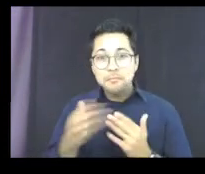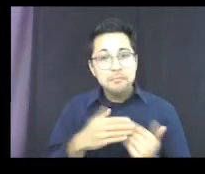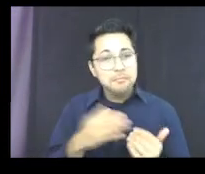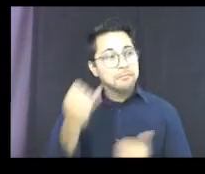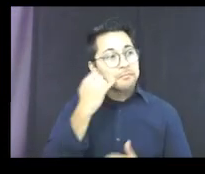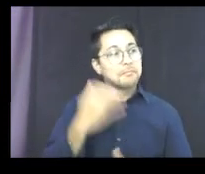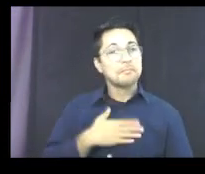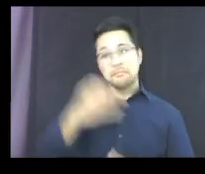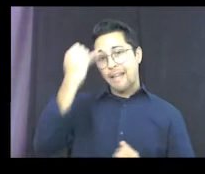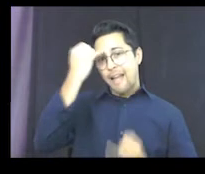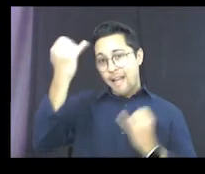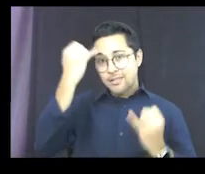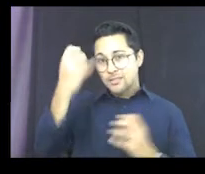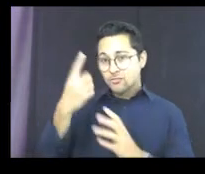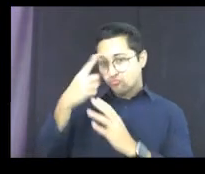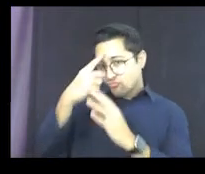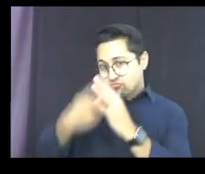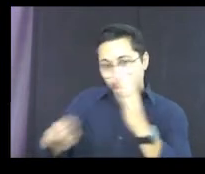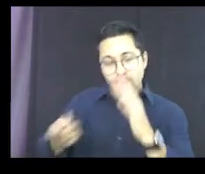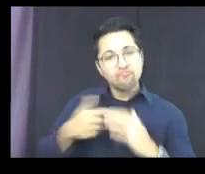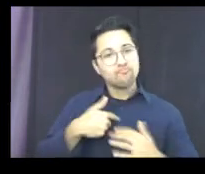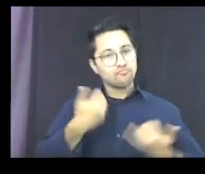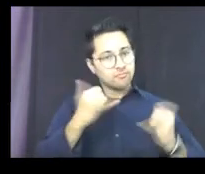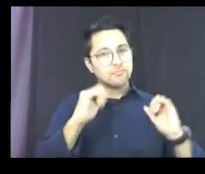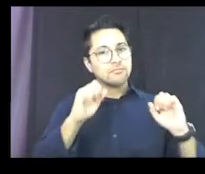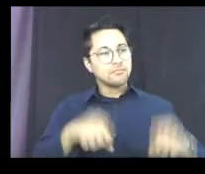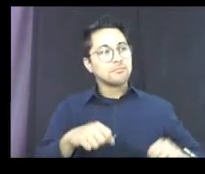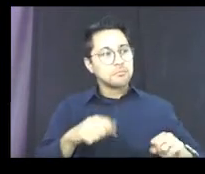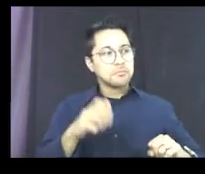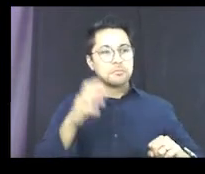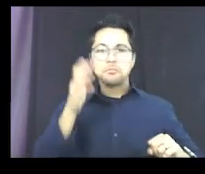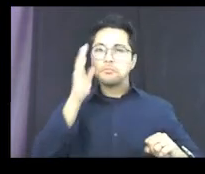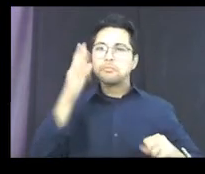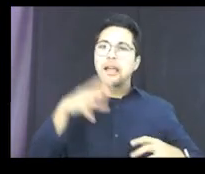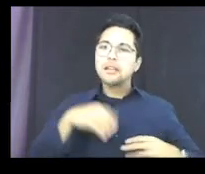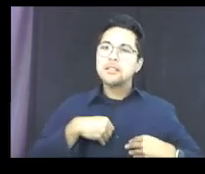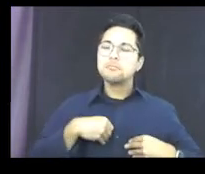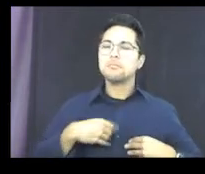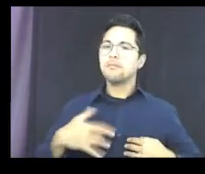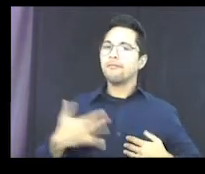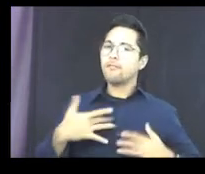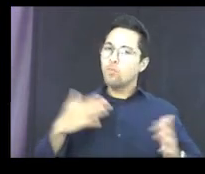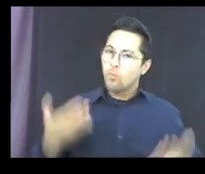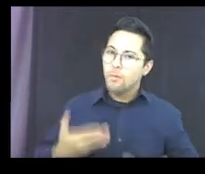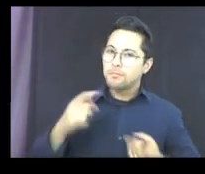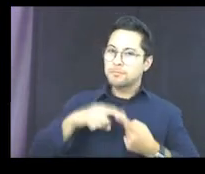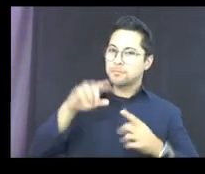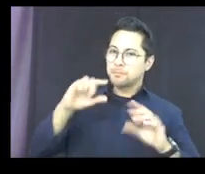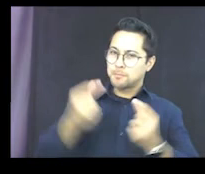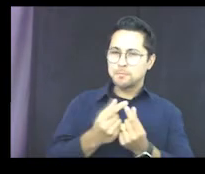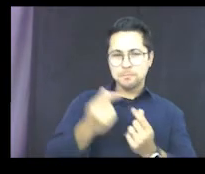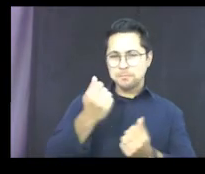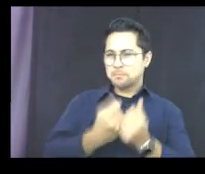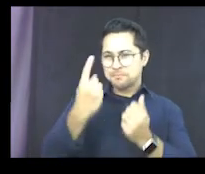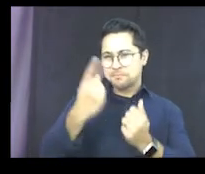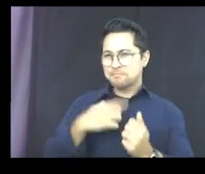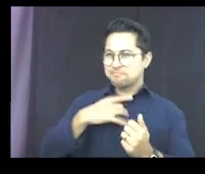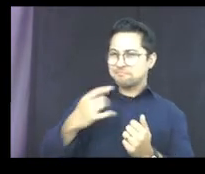that I had goes away, I'm able to still be accepted and welcomed into the group, and everybody forgives me.